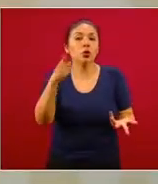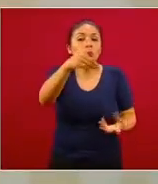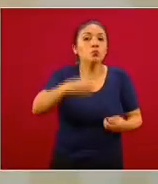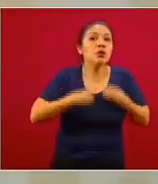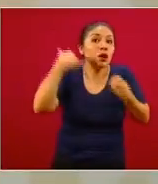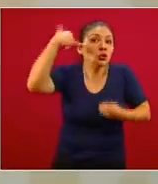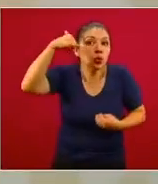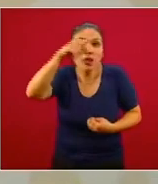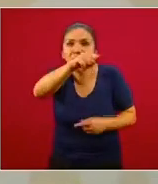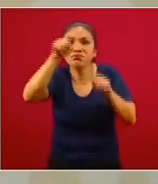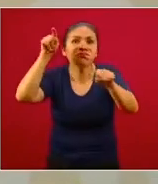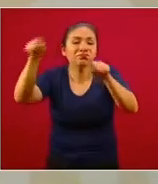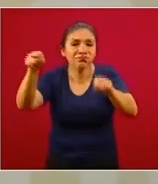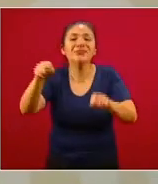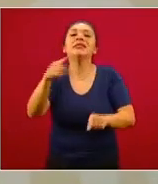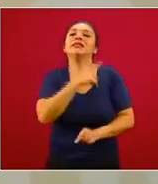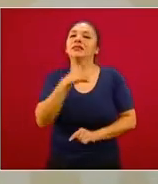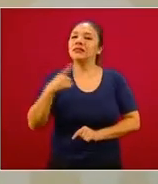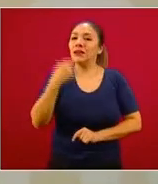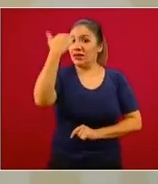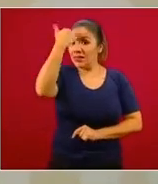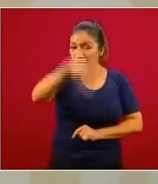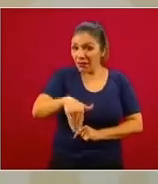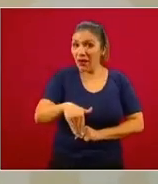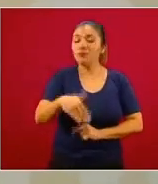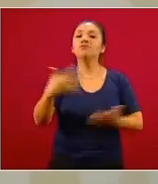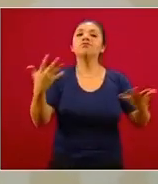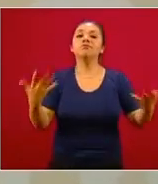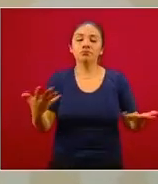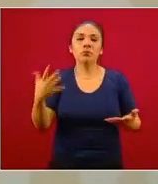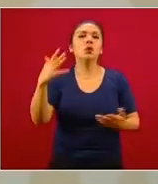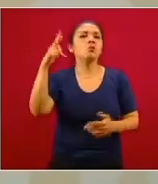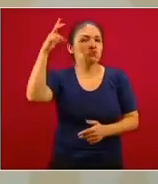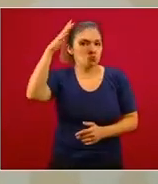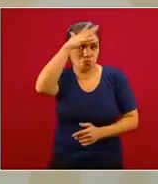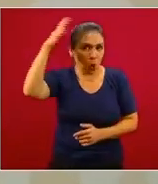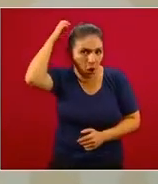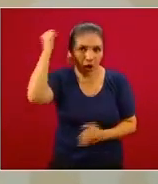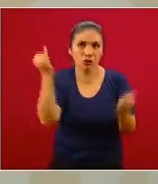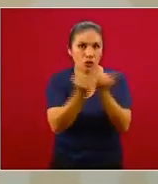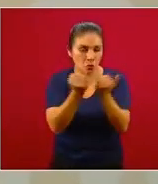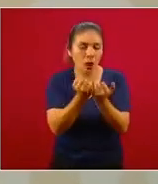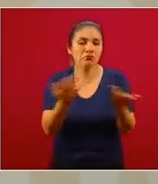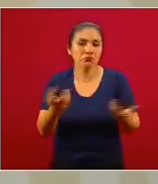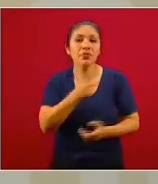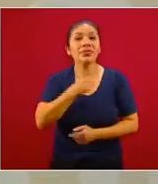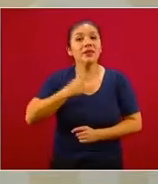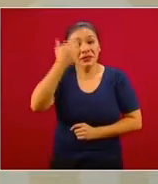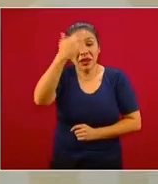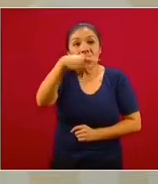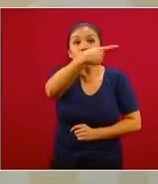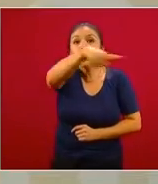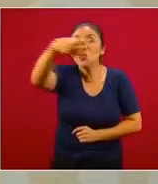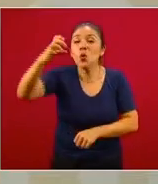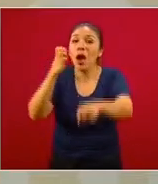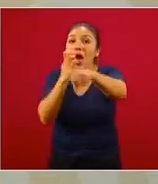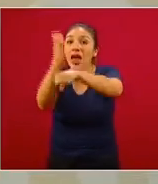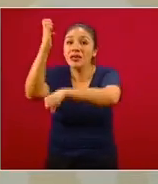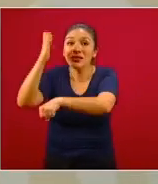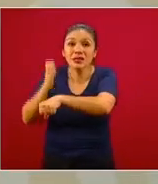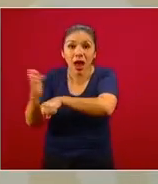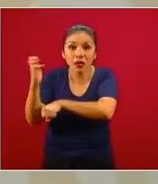en live in Yucatán, Yucatan, sepa que, know that entre otras, en among Morelos, other por states, ejemplo, including sepa Morelos, que en that su in entidad your federativa, en su state,